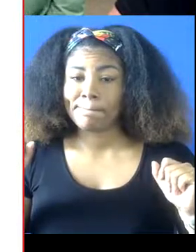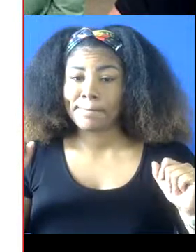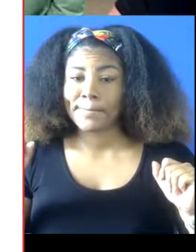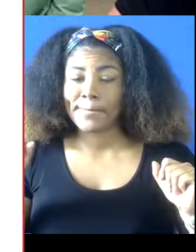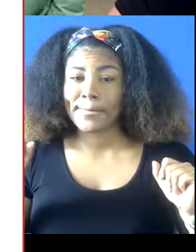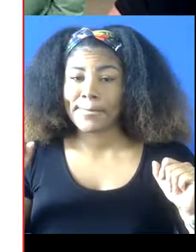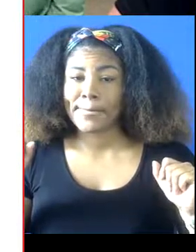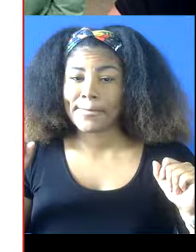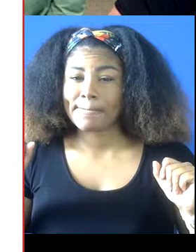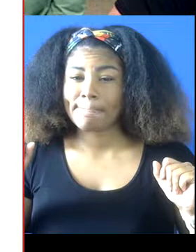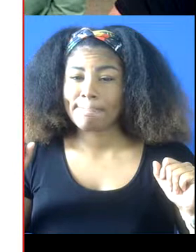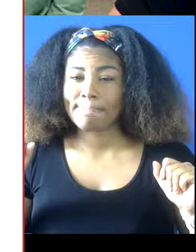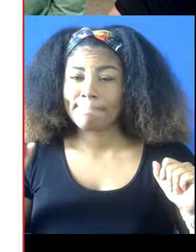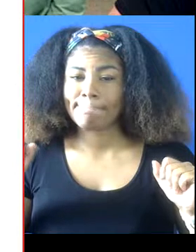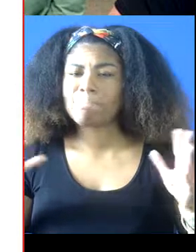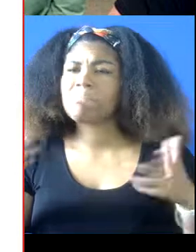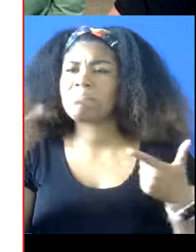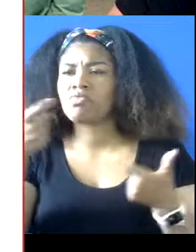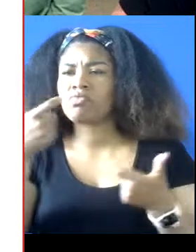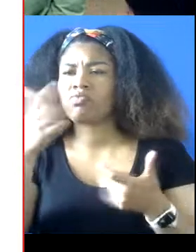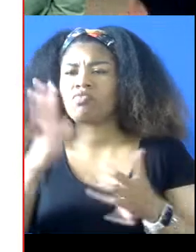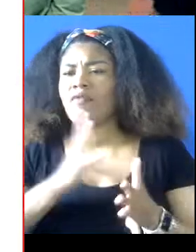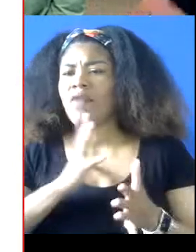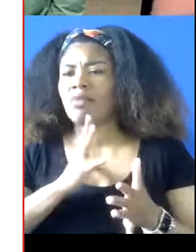Well, yeah, let's just play it through.